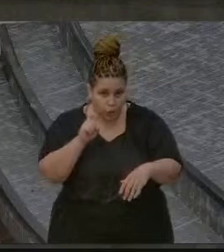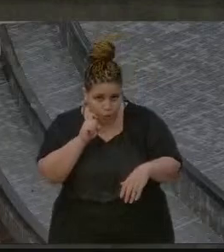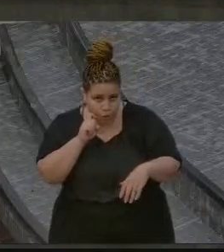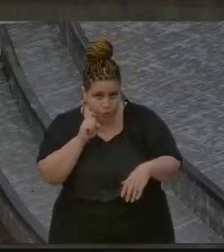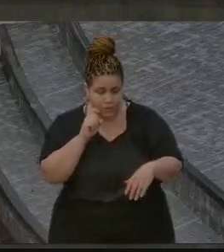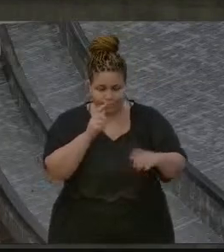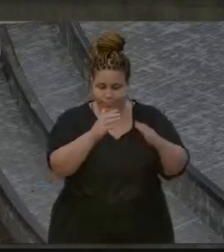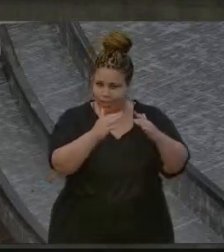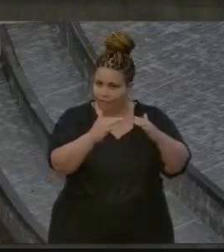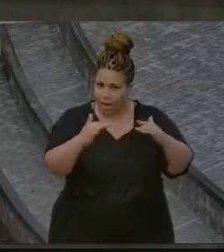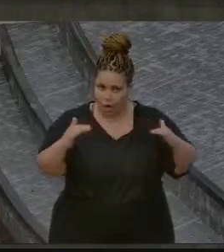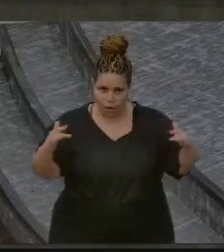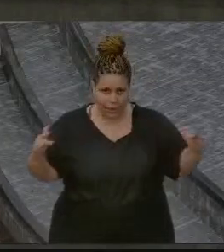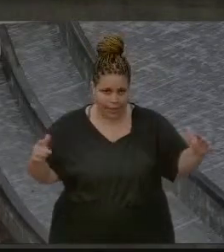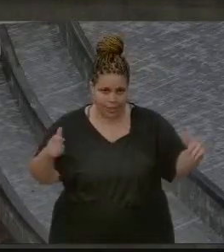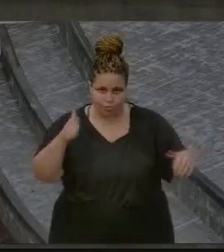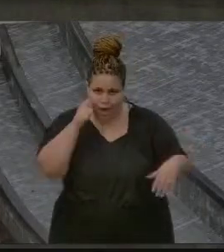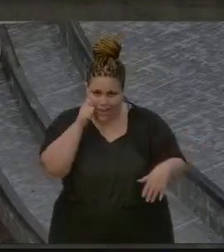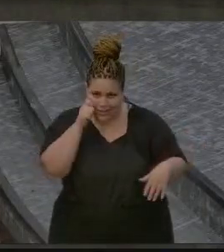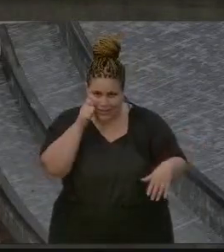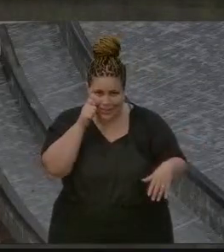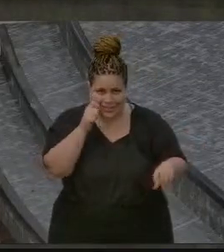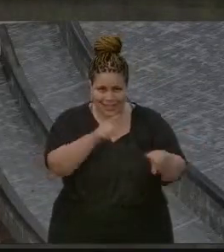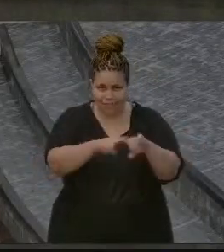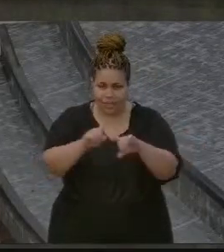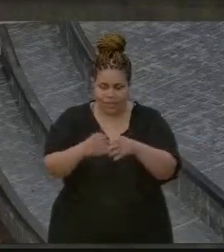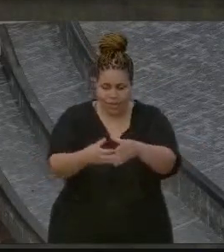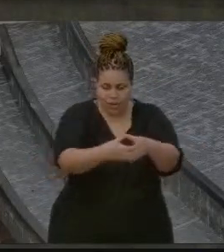etc. I think